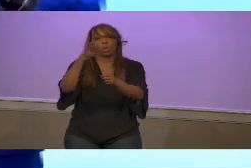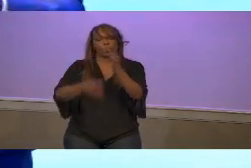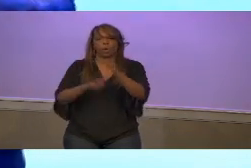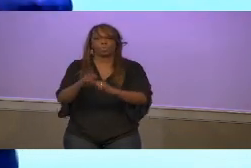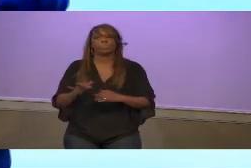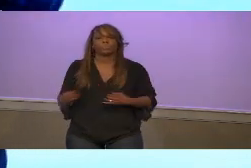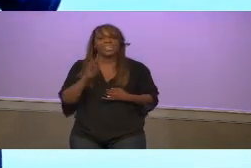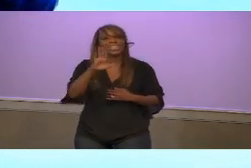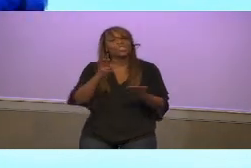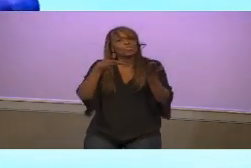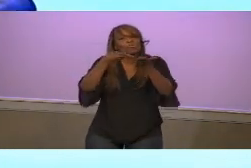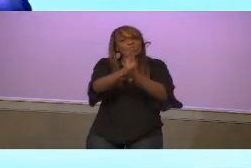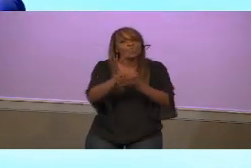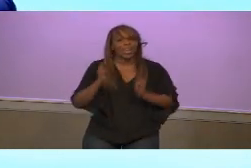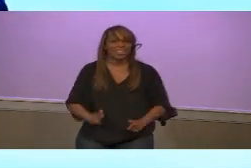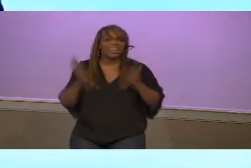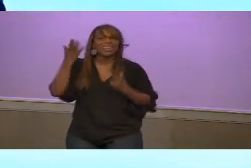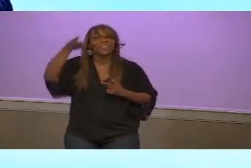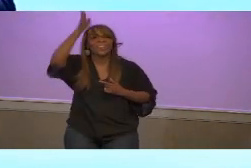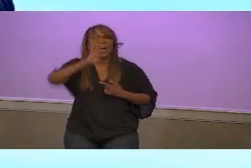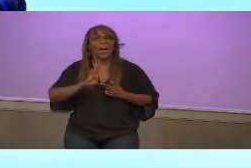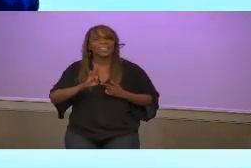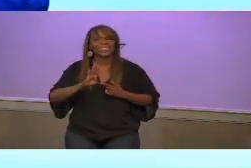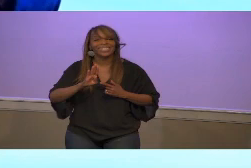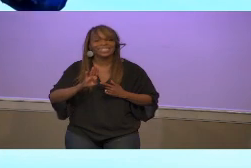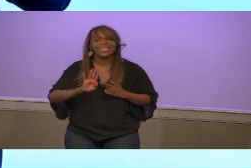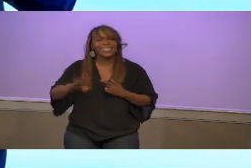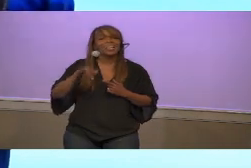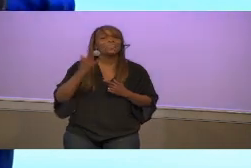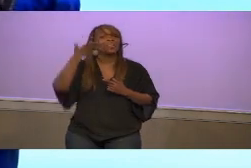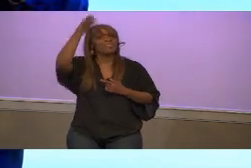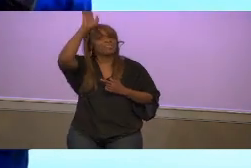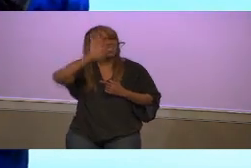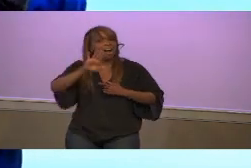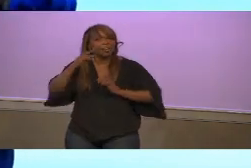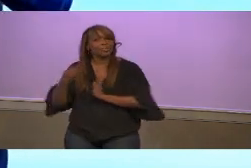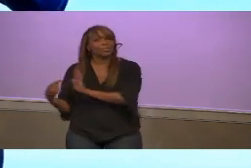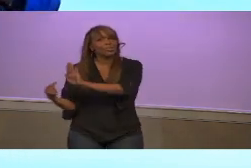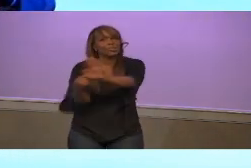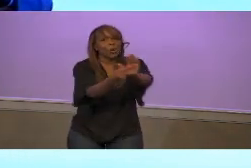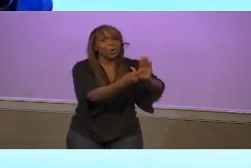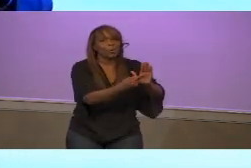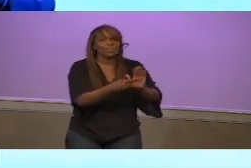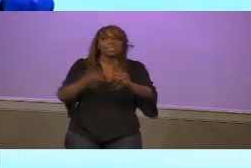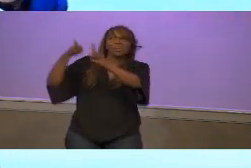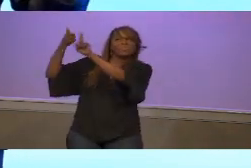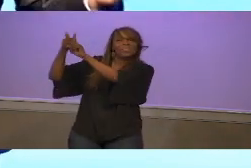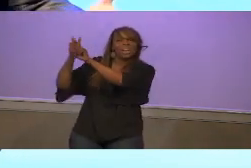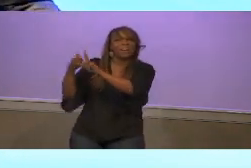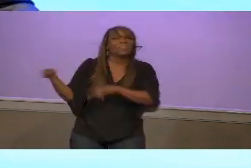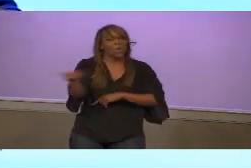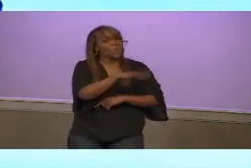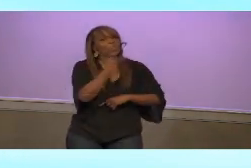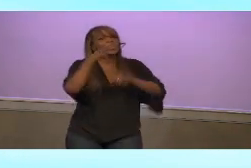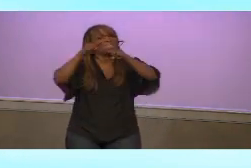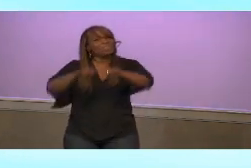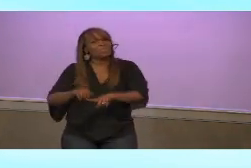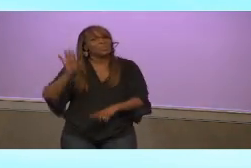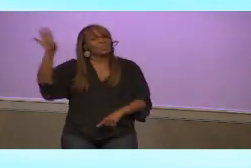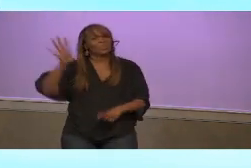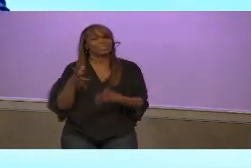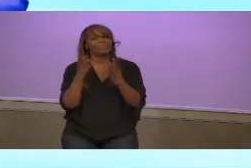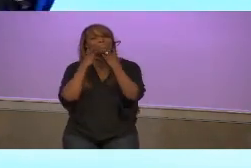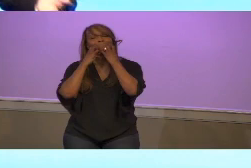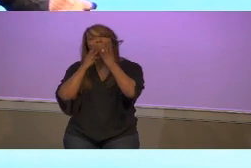is the true and the living God. And because he has revealed to us who he is, we can count on his